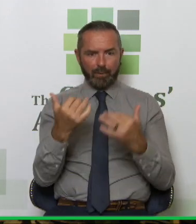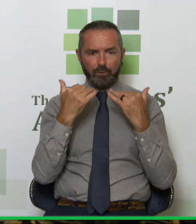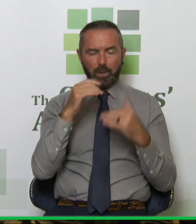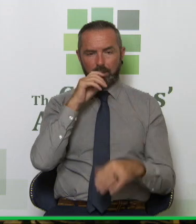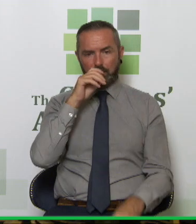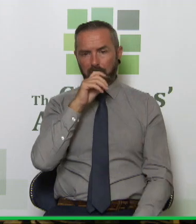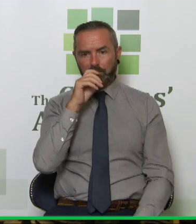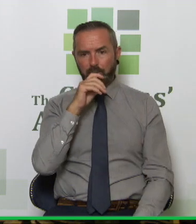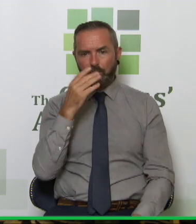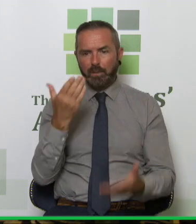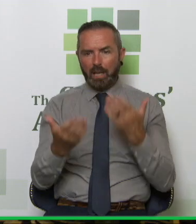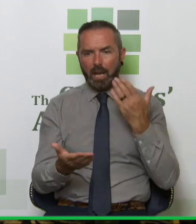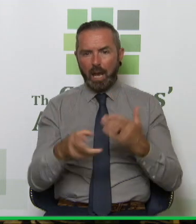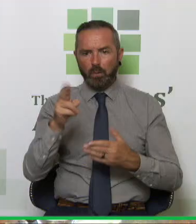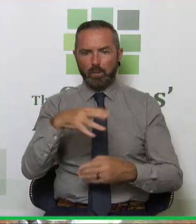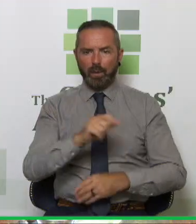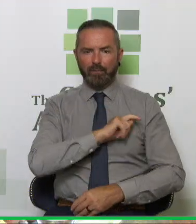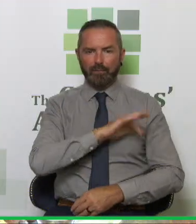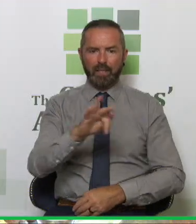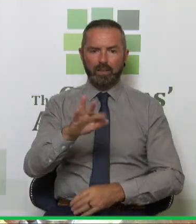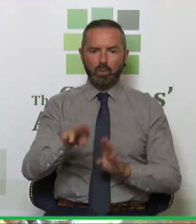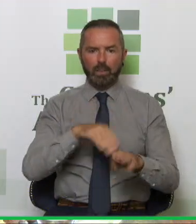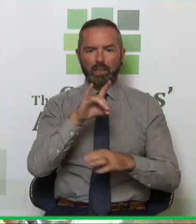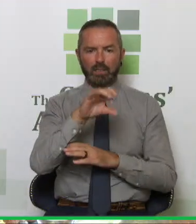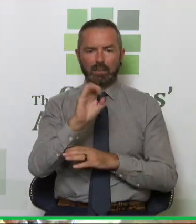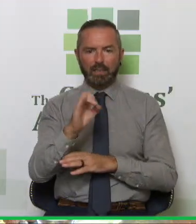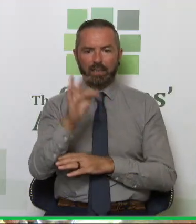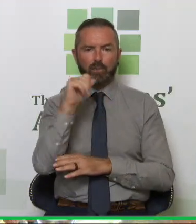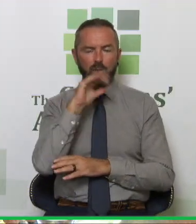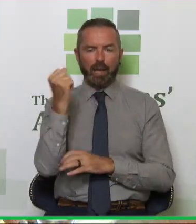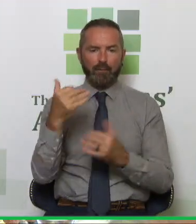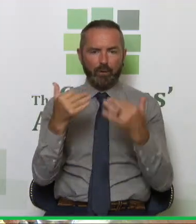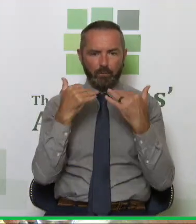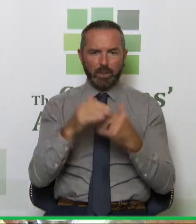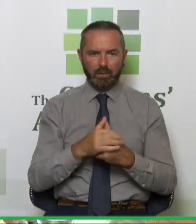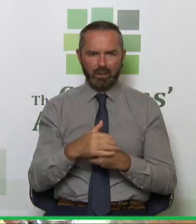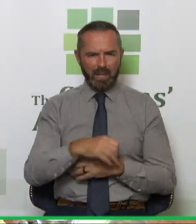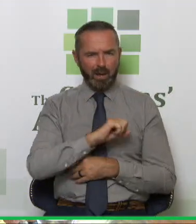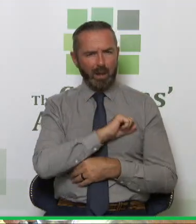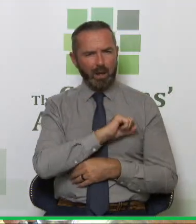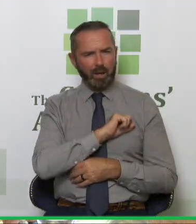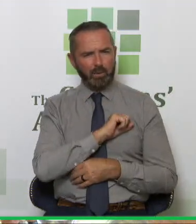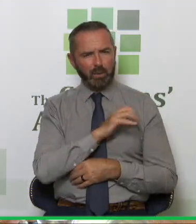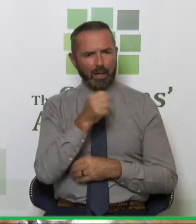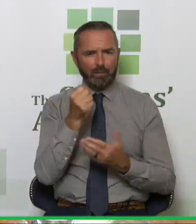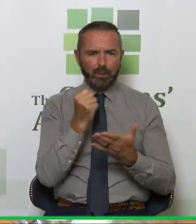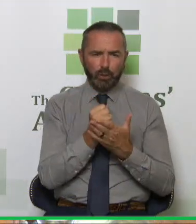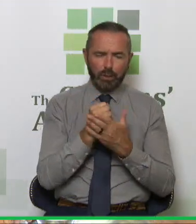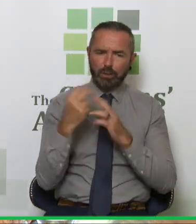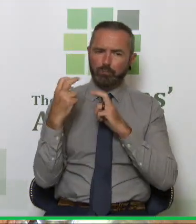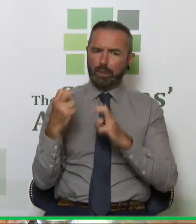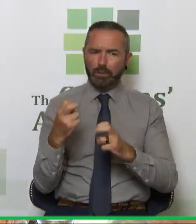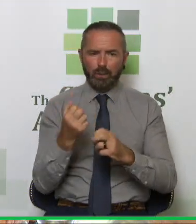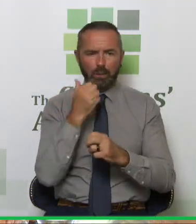how can we have faith traditionally in the HSE that they don't already have that information? Surely there have been studies and research